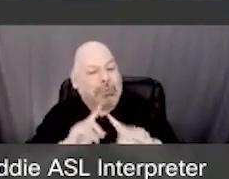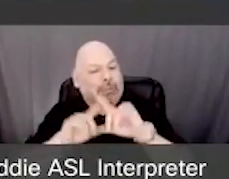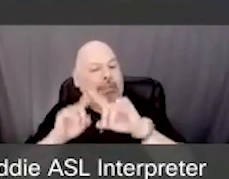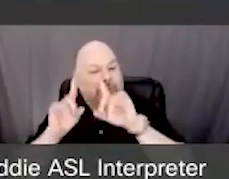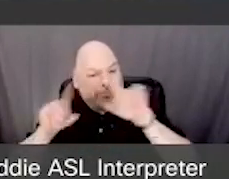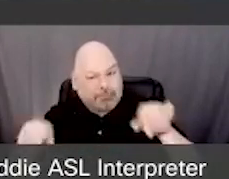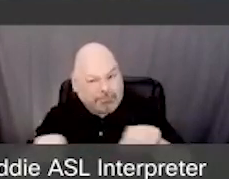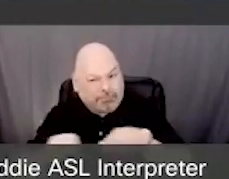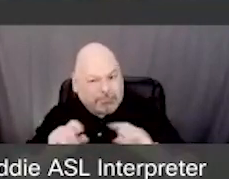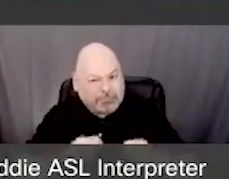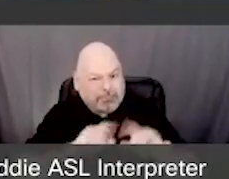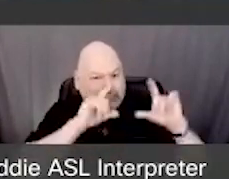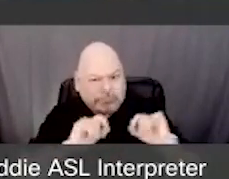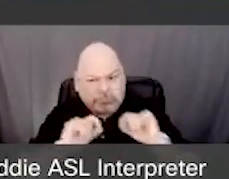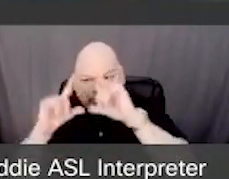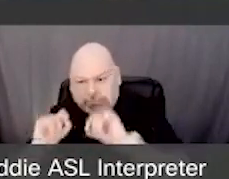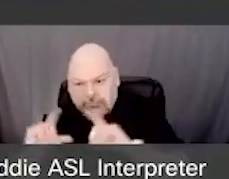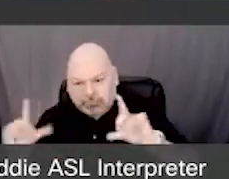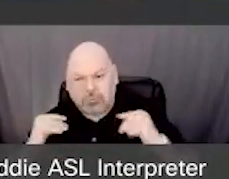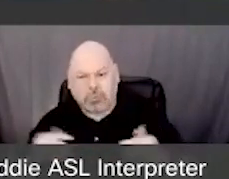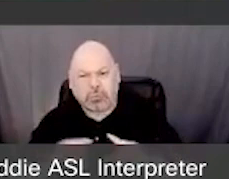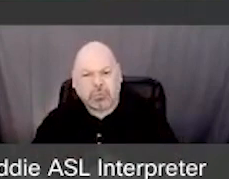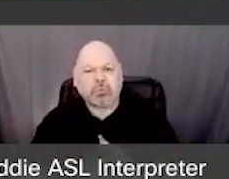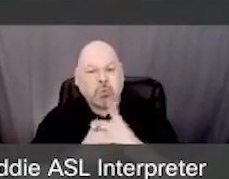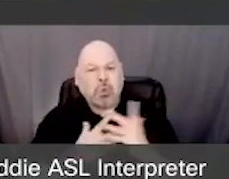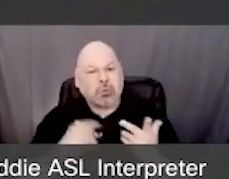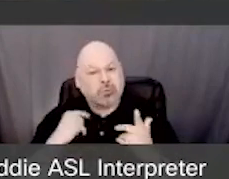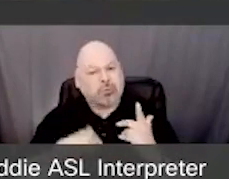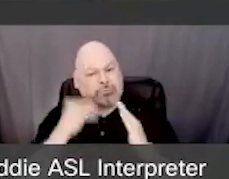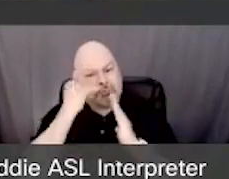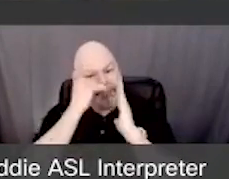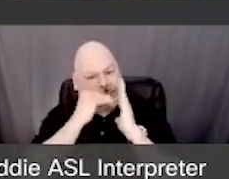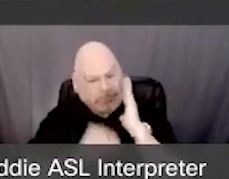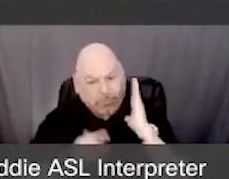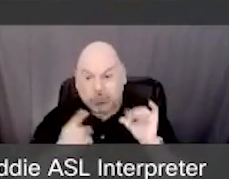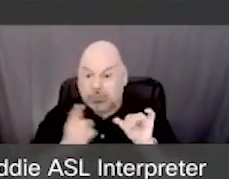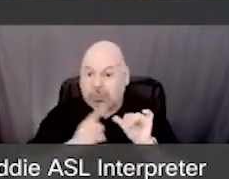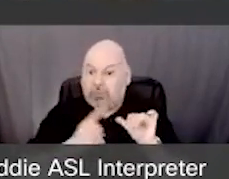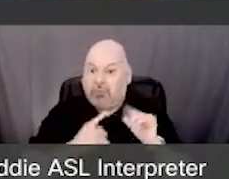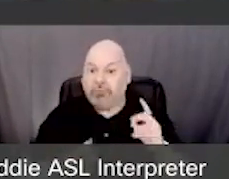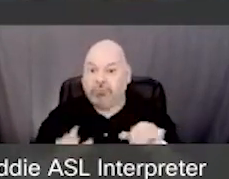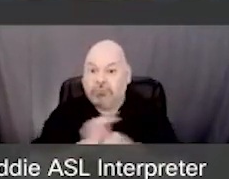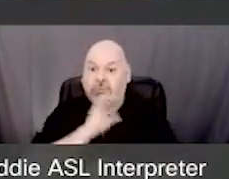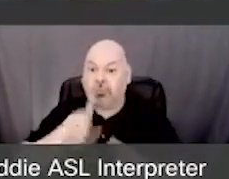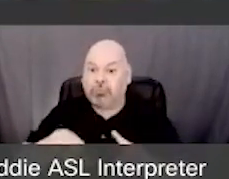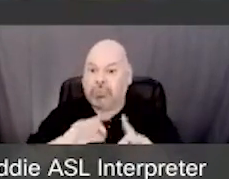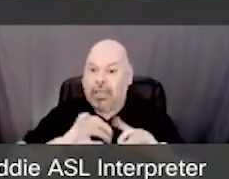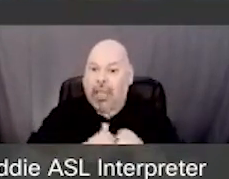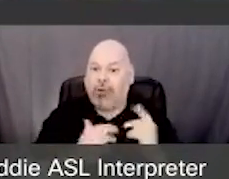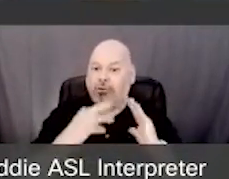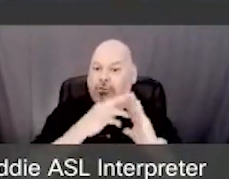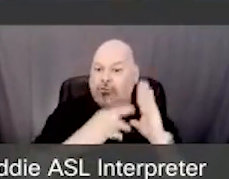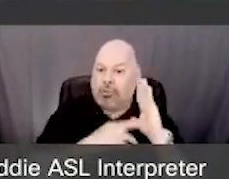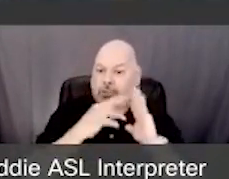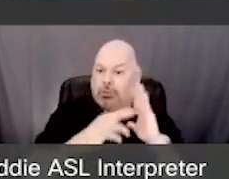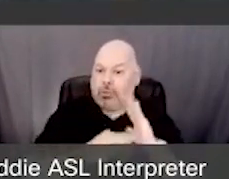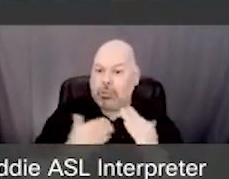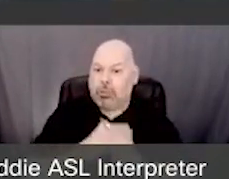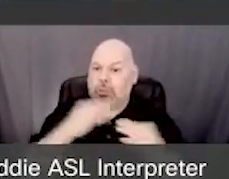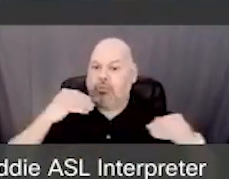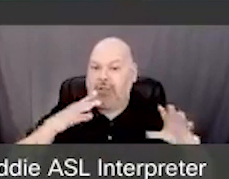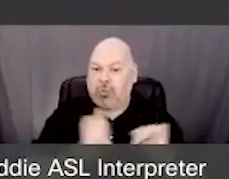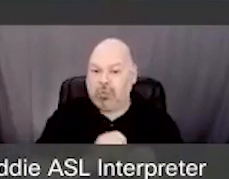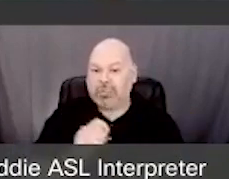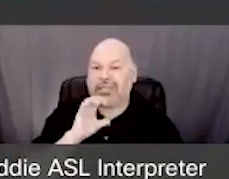screens. And so let's get started on our agenda today. So today we will cover on how to register as a new vendor with